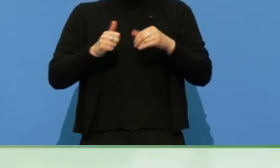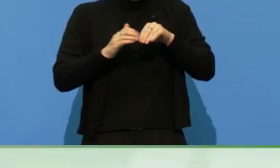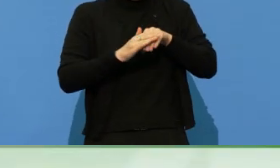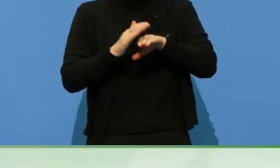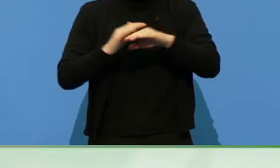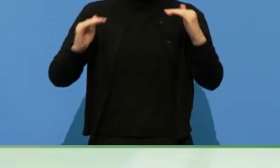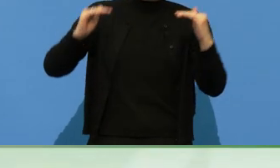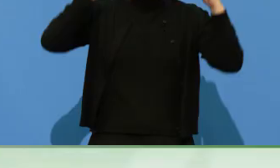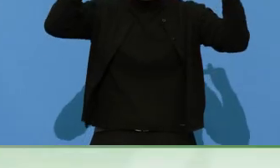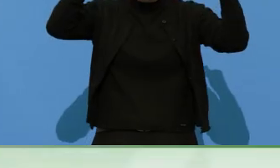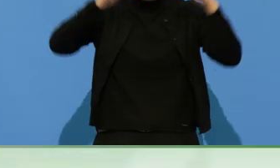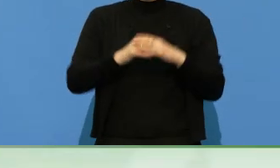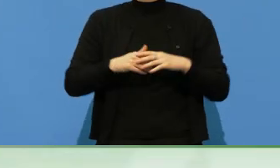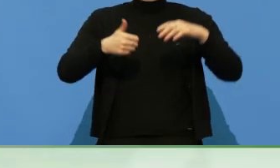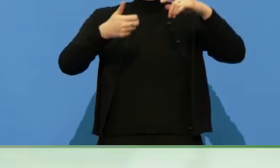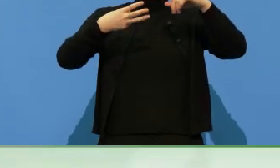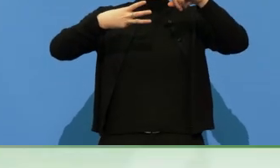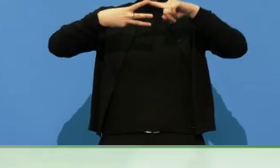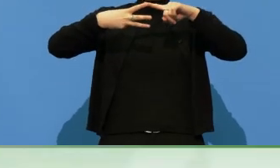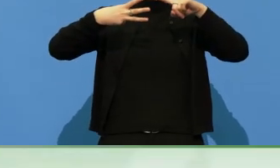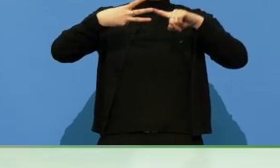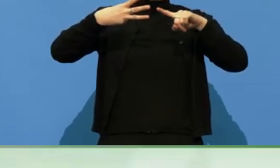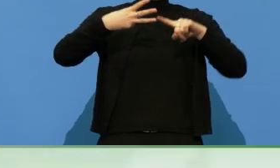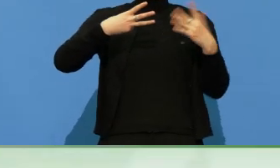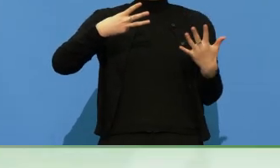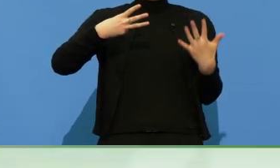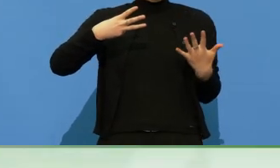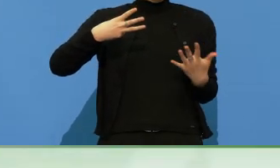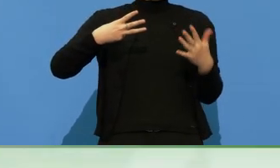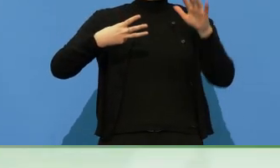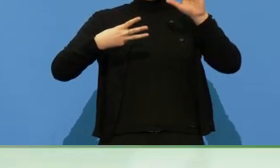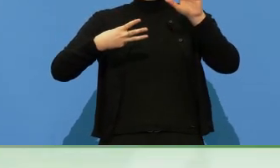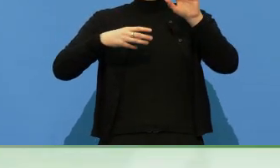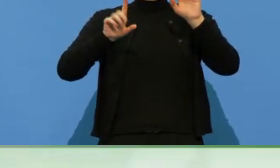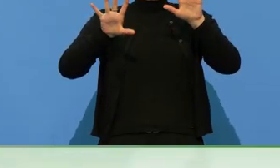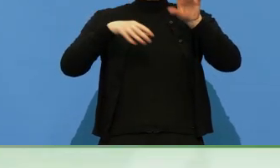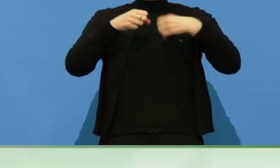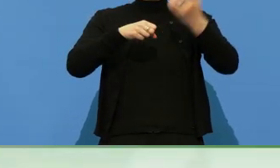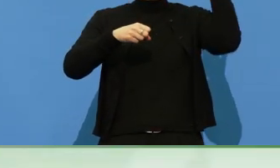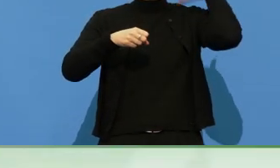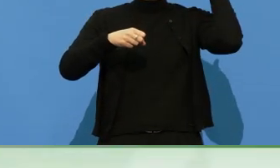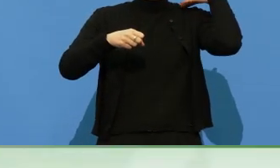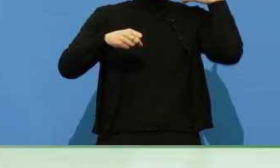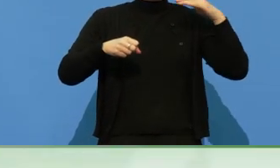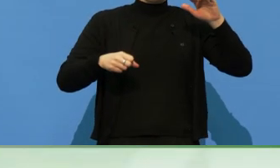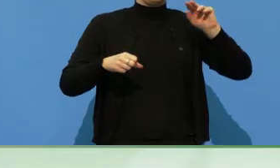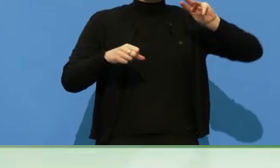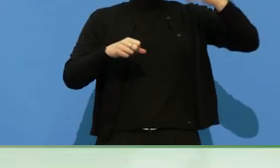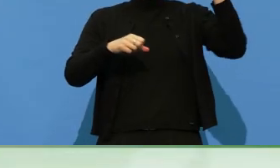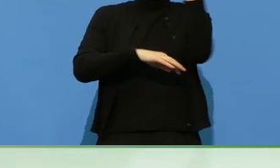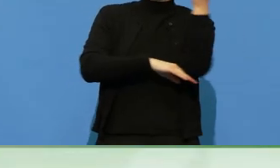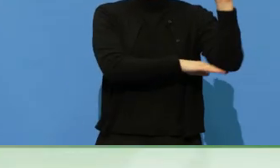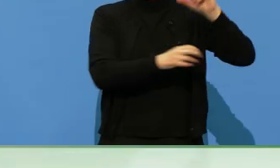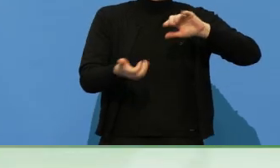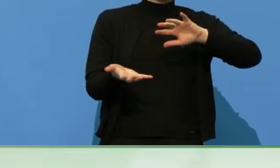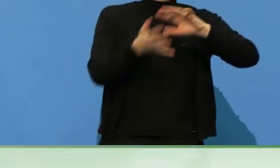the third revolution, AA. We speak a lot about the issues, the dangers of AA,